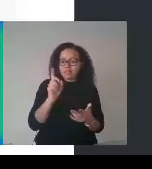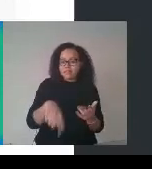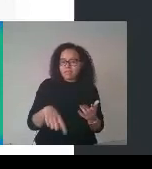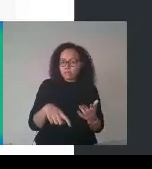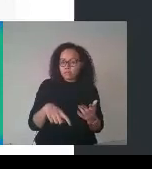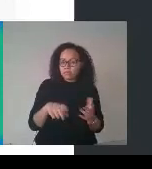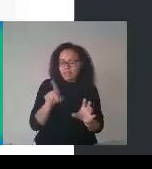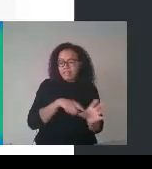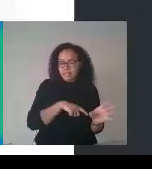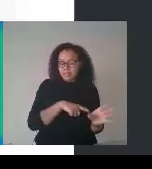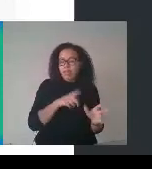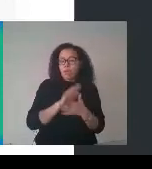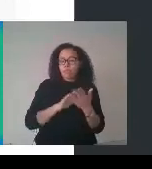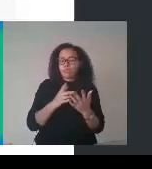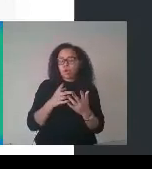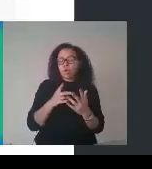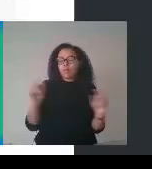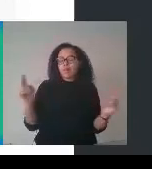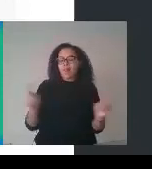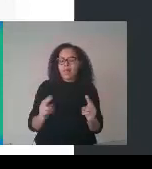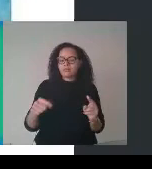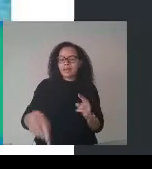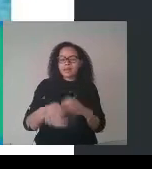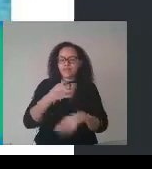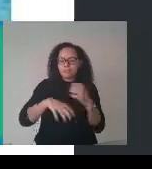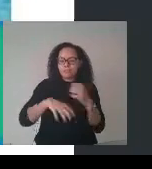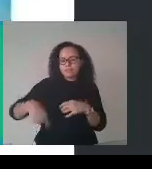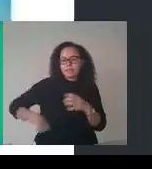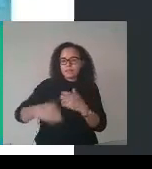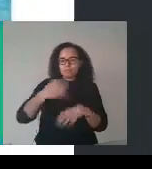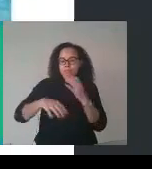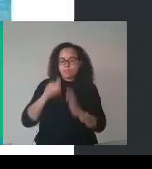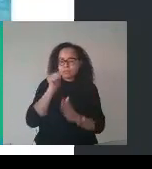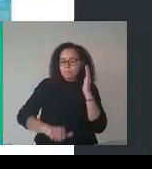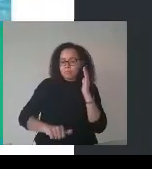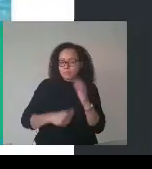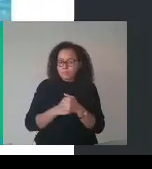and hip and knee replacement surgeries. Next slide.